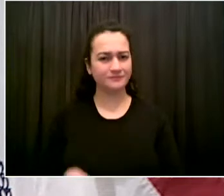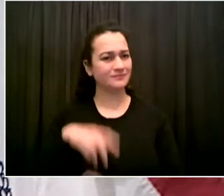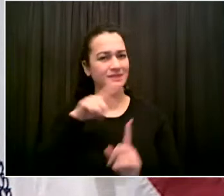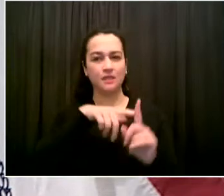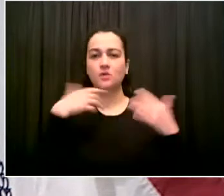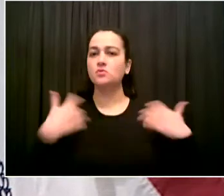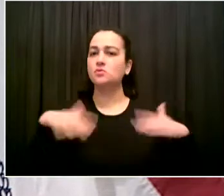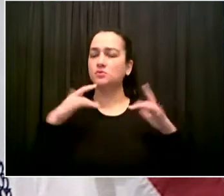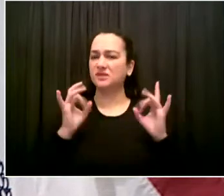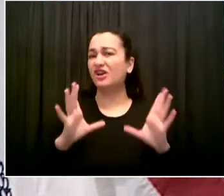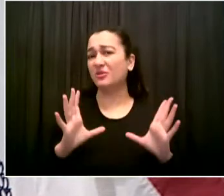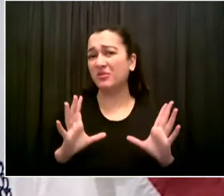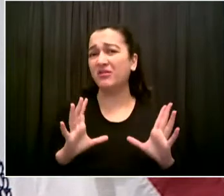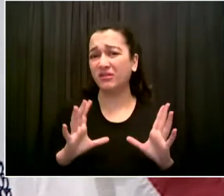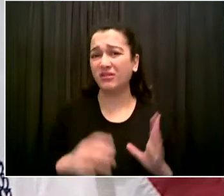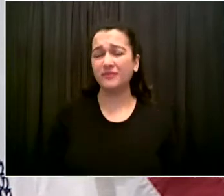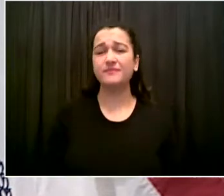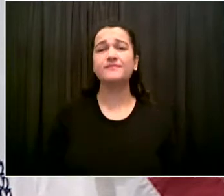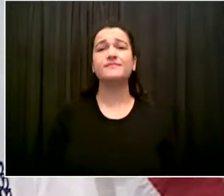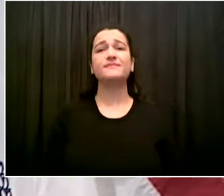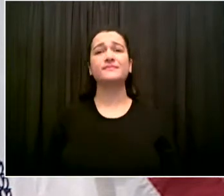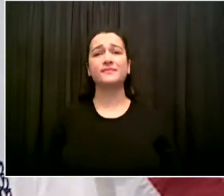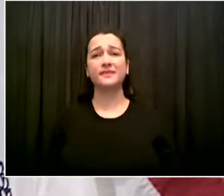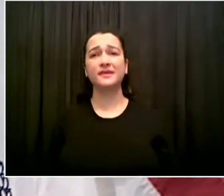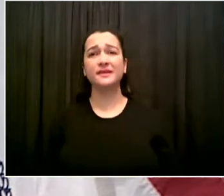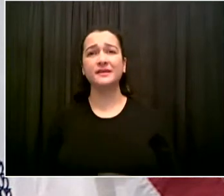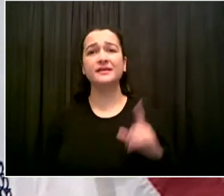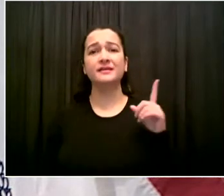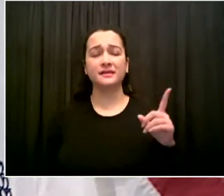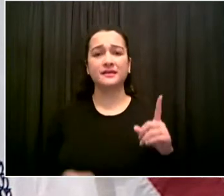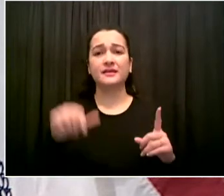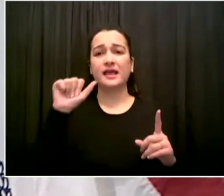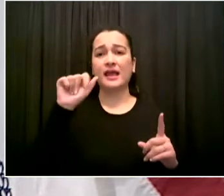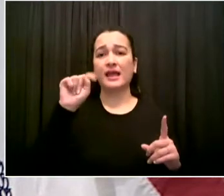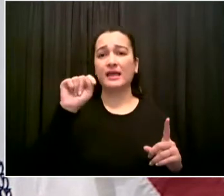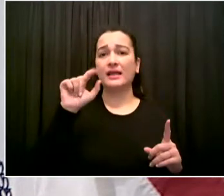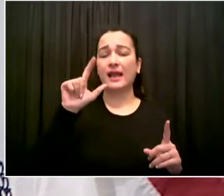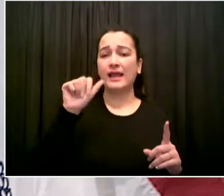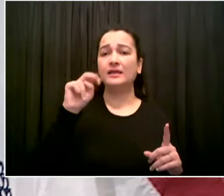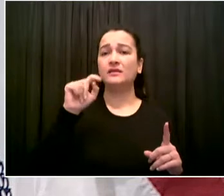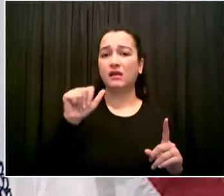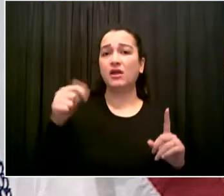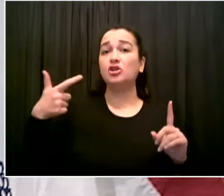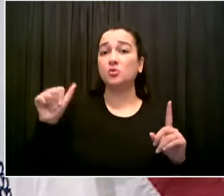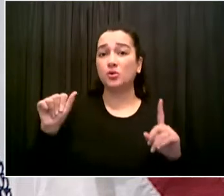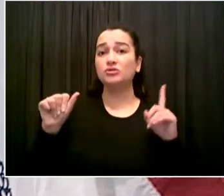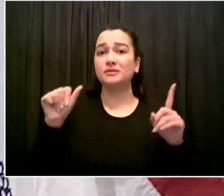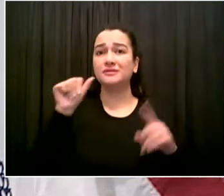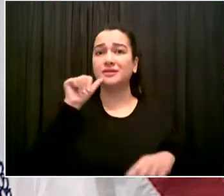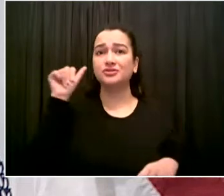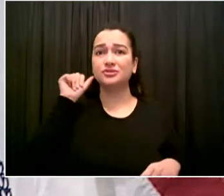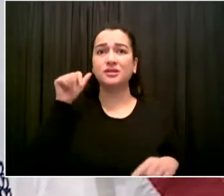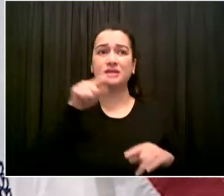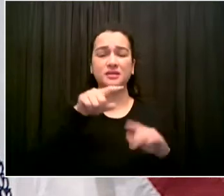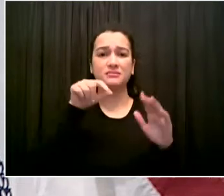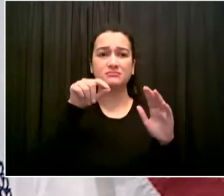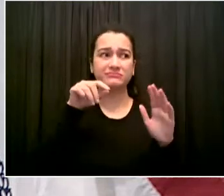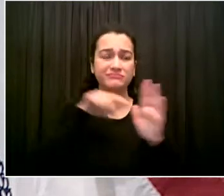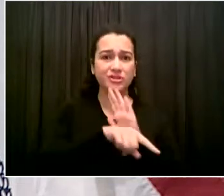in Atlanta, the murders of innocent people simply because they were Asian